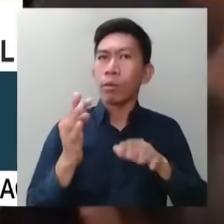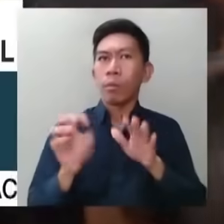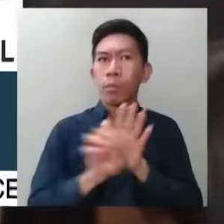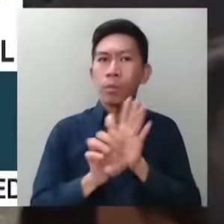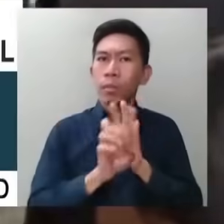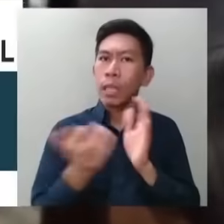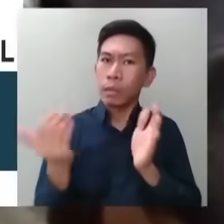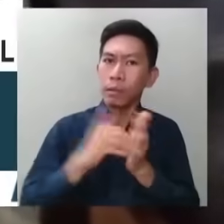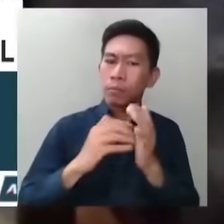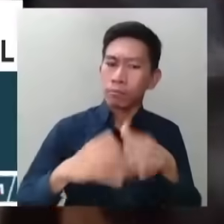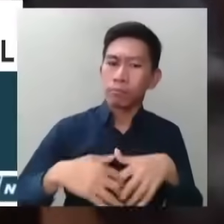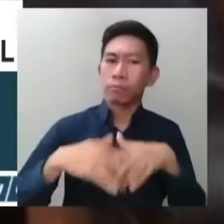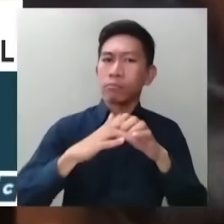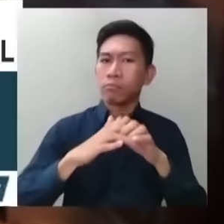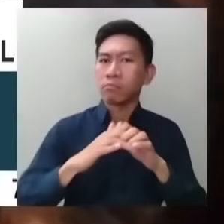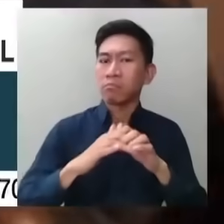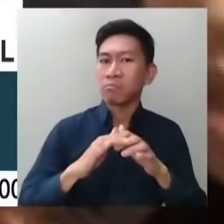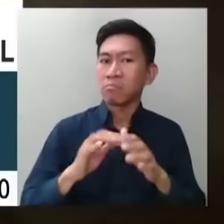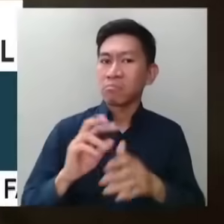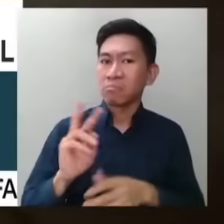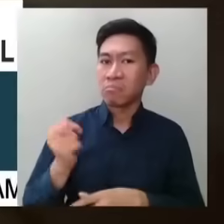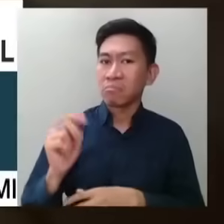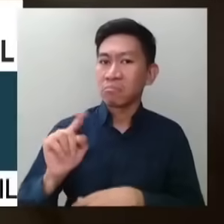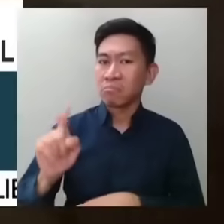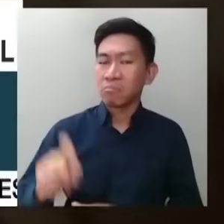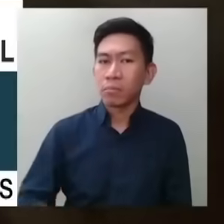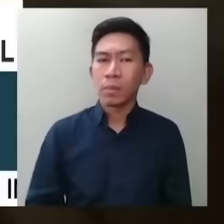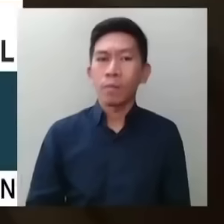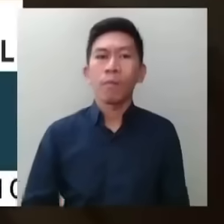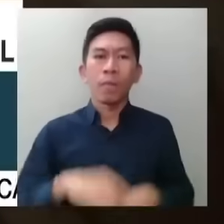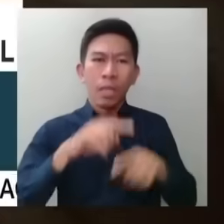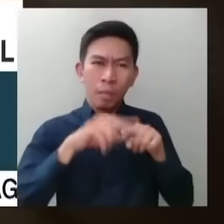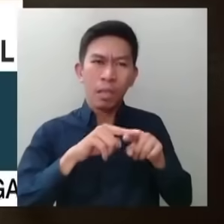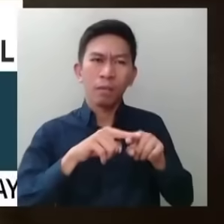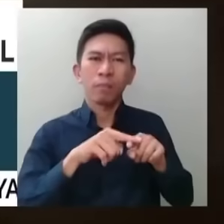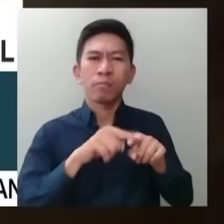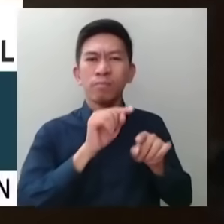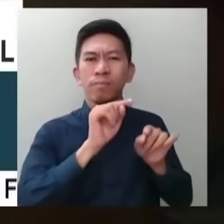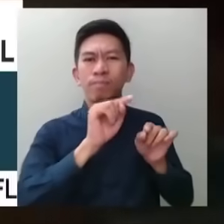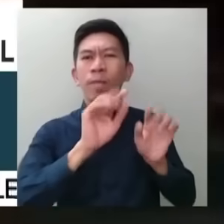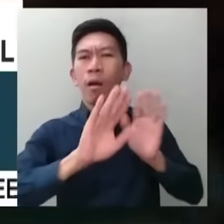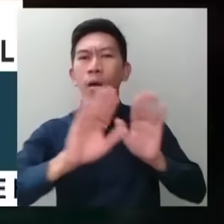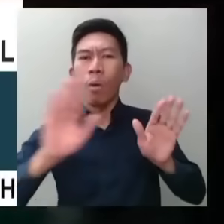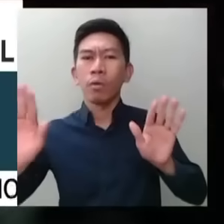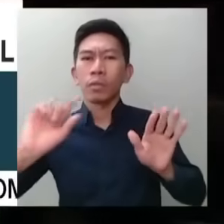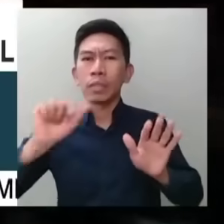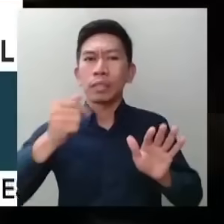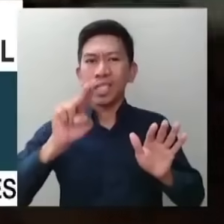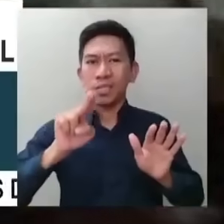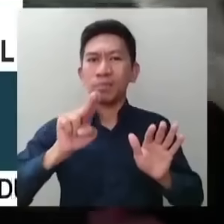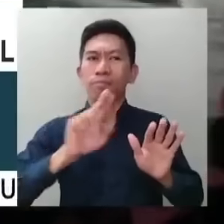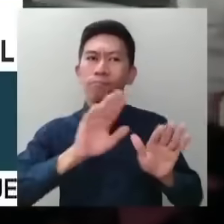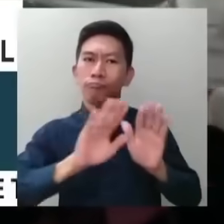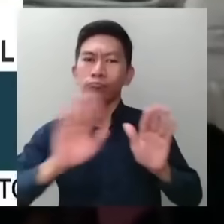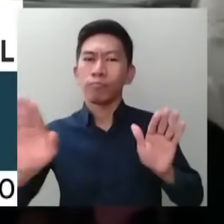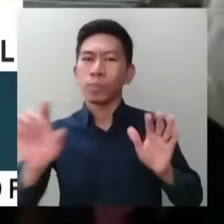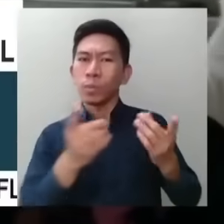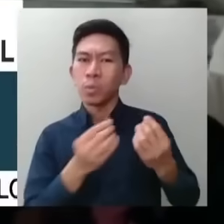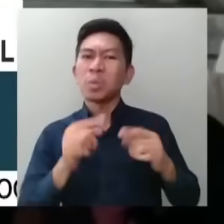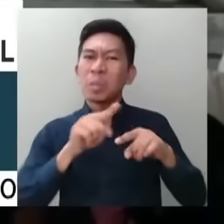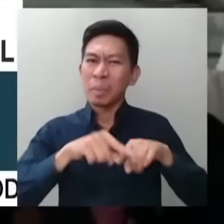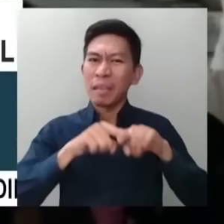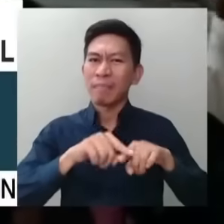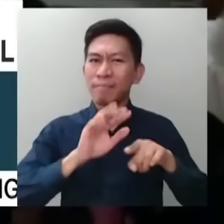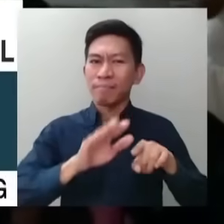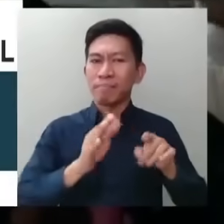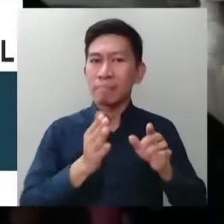Carmina, this depends on how the local chief executives, the local government sees see it as safe already for